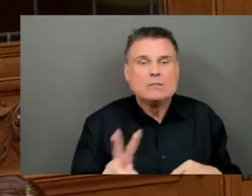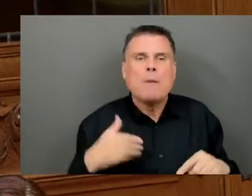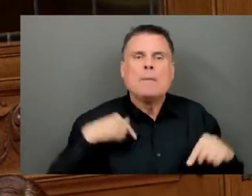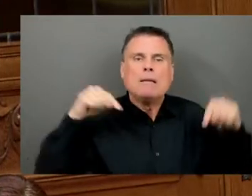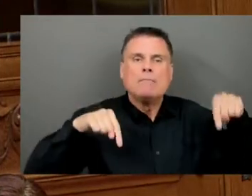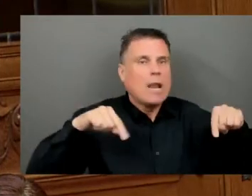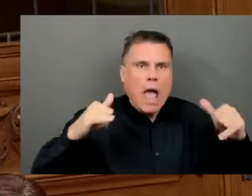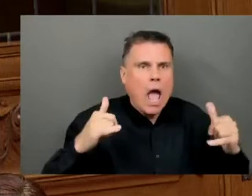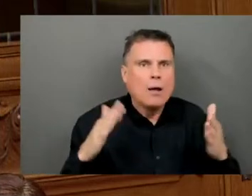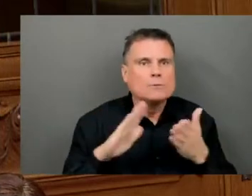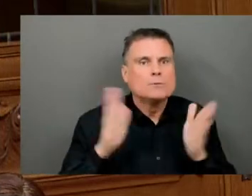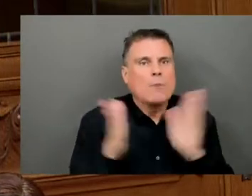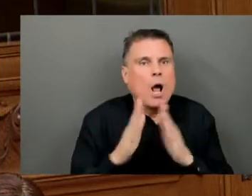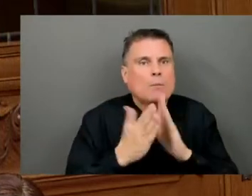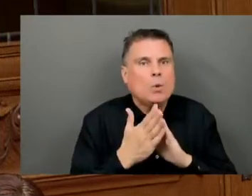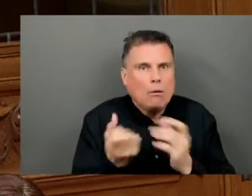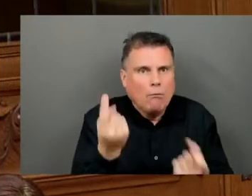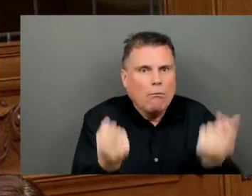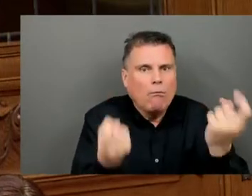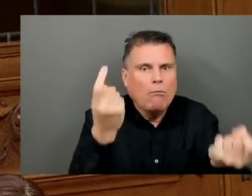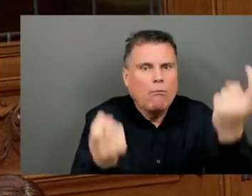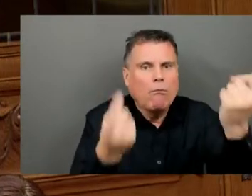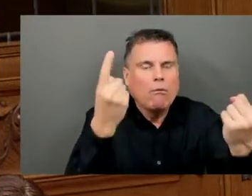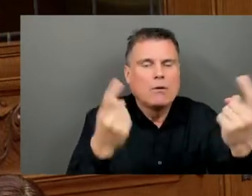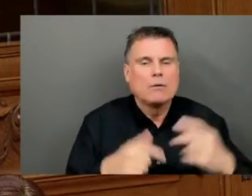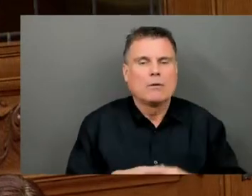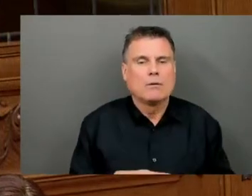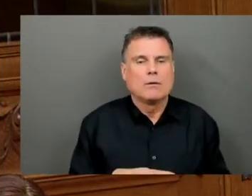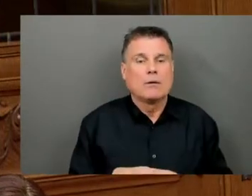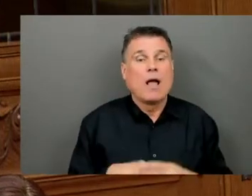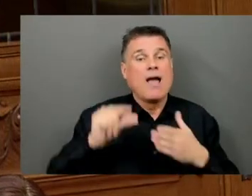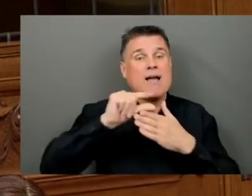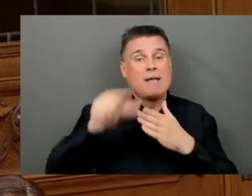tax money from working families who are literally